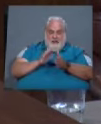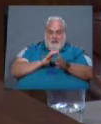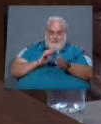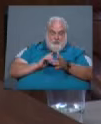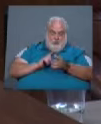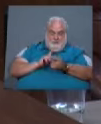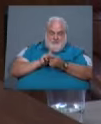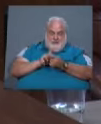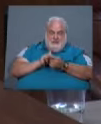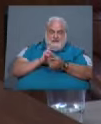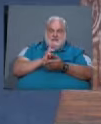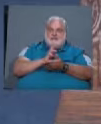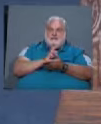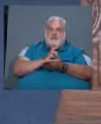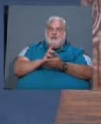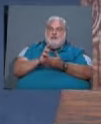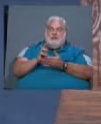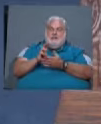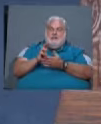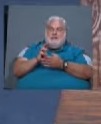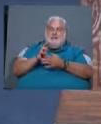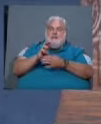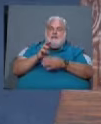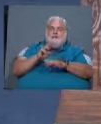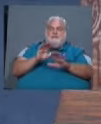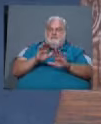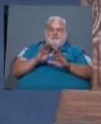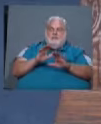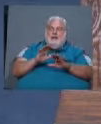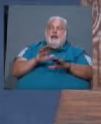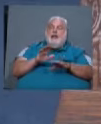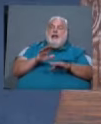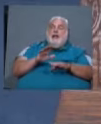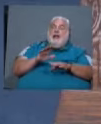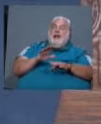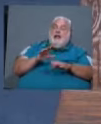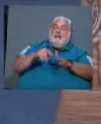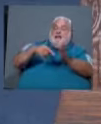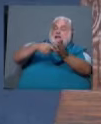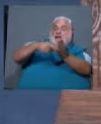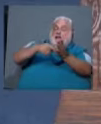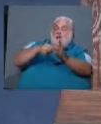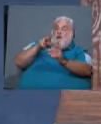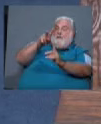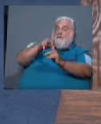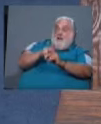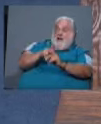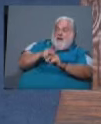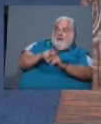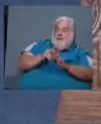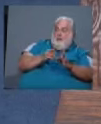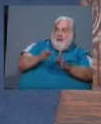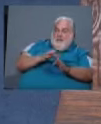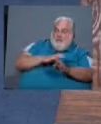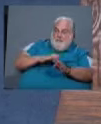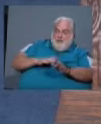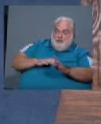meeting? 6 weeks is from the deadline to file the application to the Planning Commission